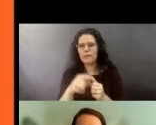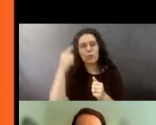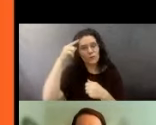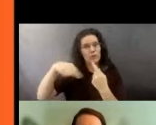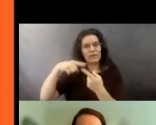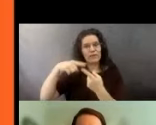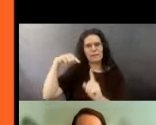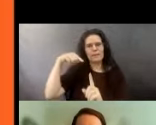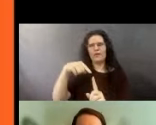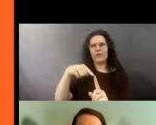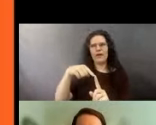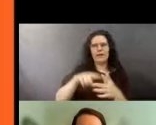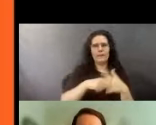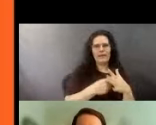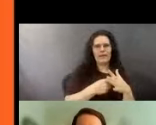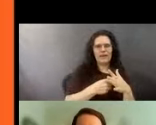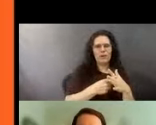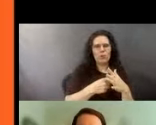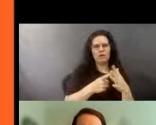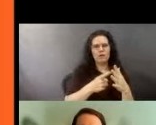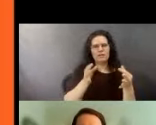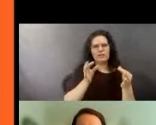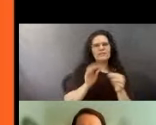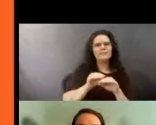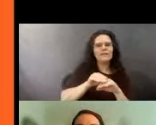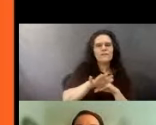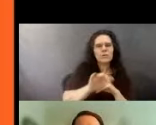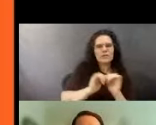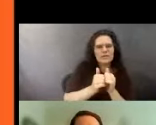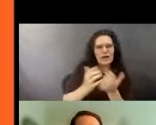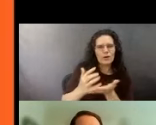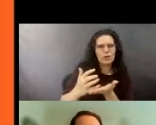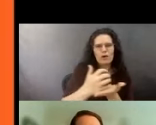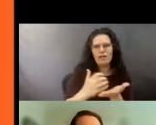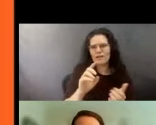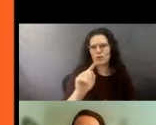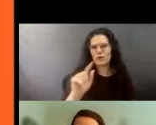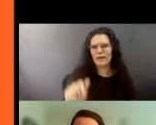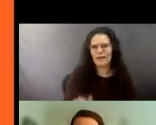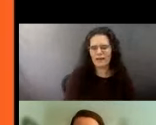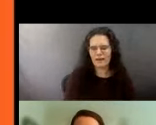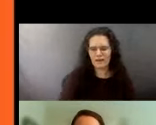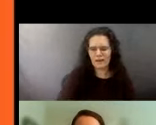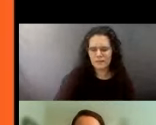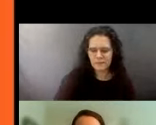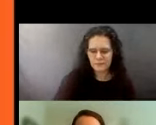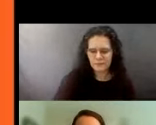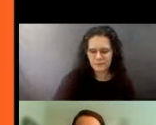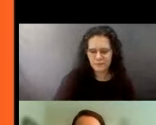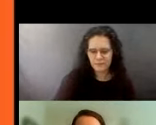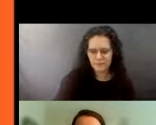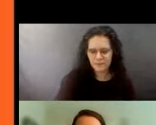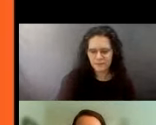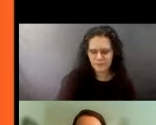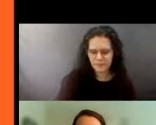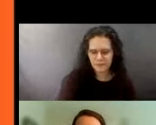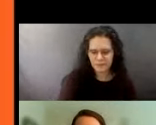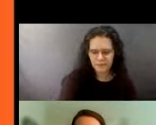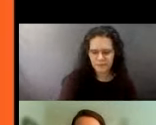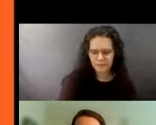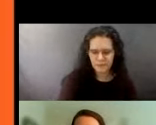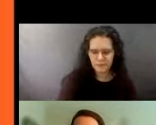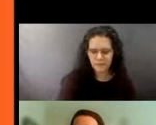frames how you're going to be doing the data collection. Thank you for that. I think it's really useful to think about the data and